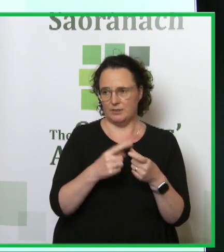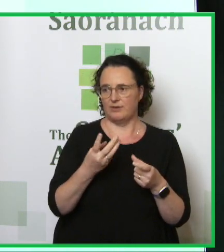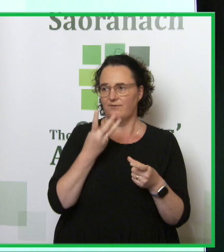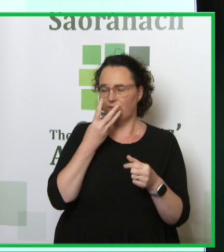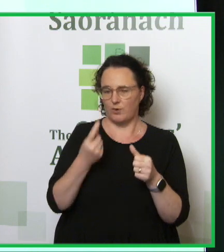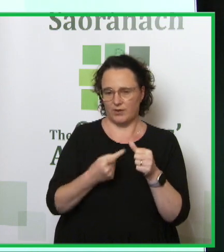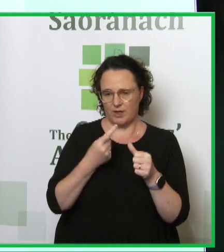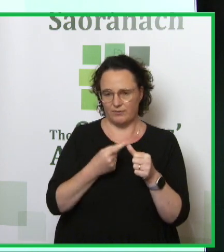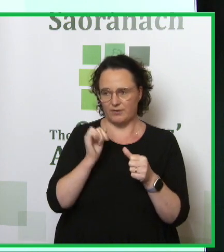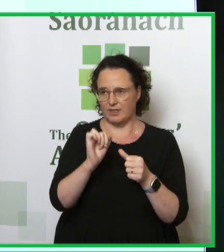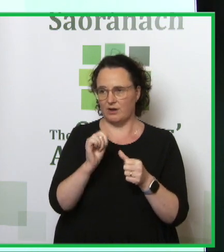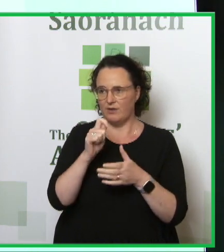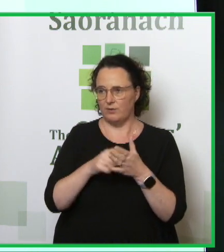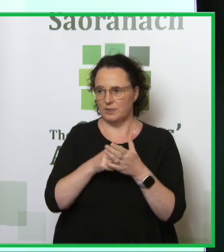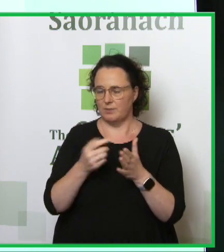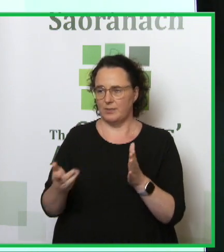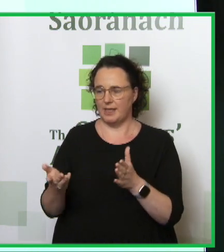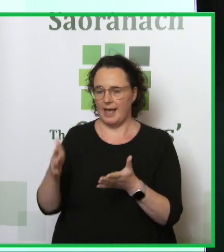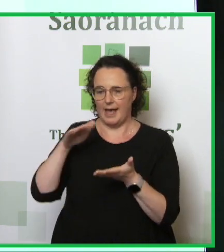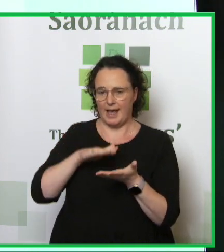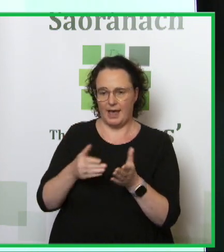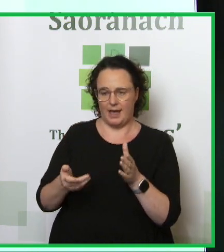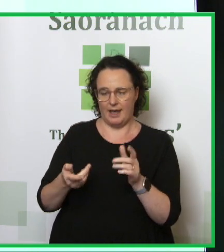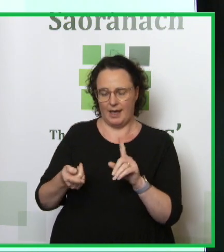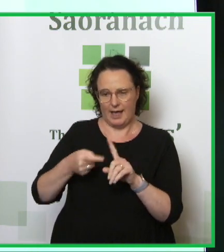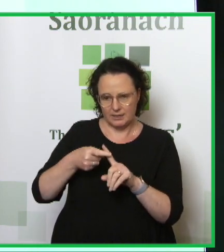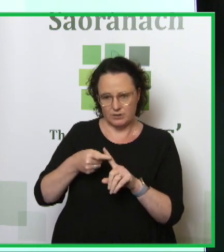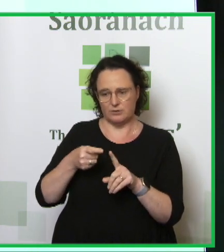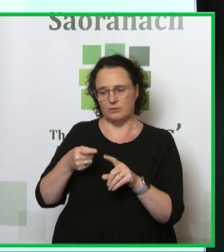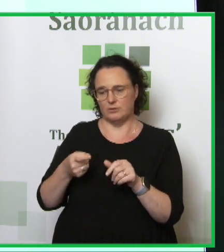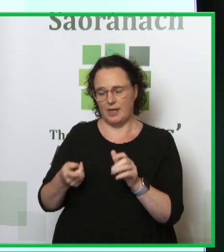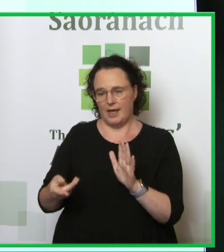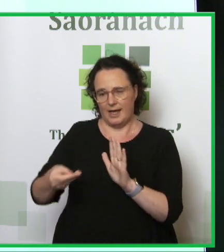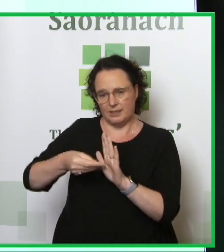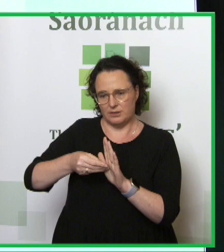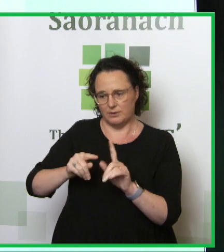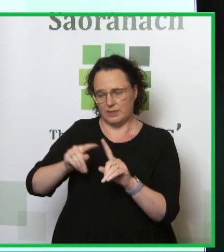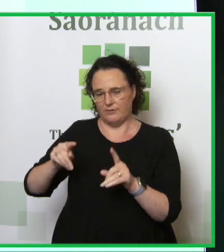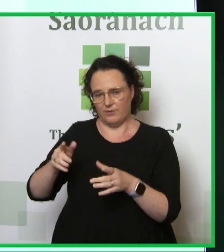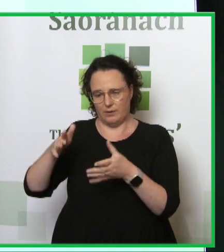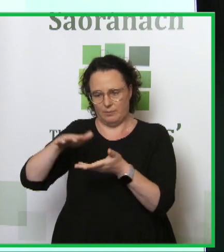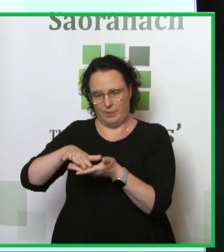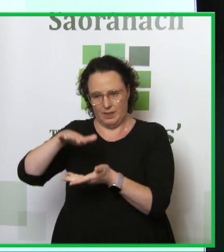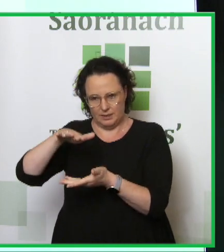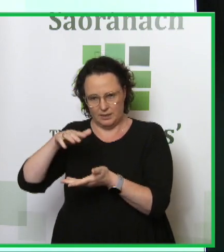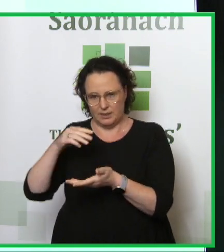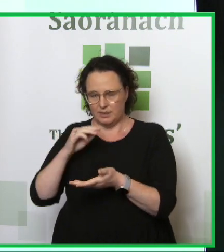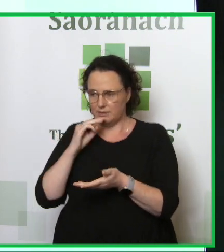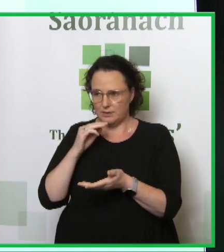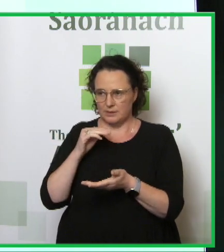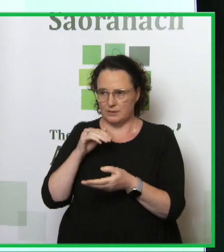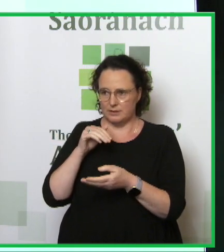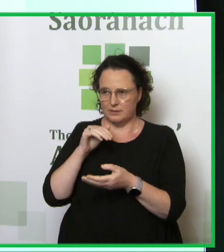their votes to be added to a different pile just delays that addition. It doesn't actually change the